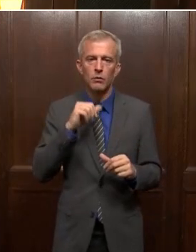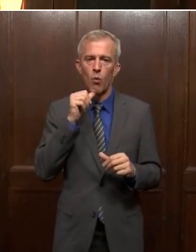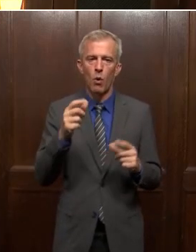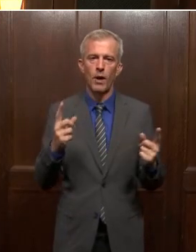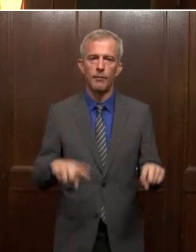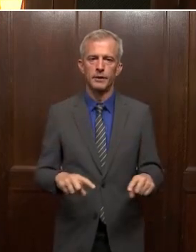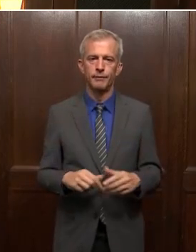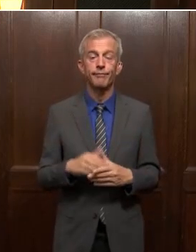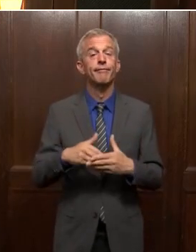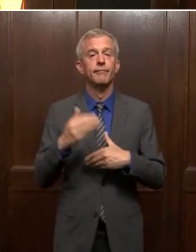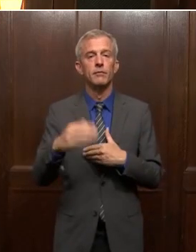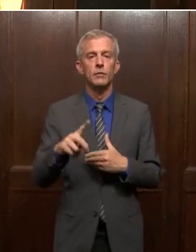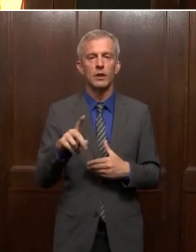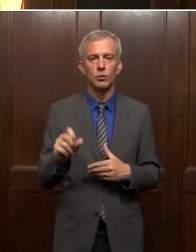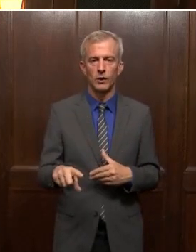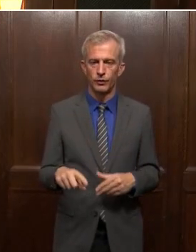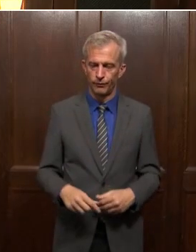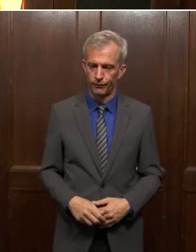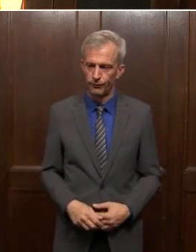question.